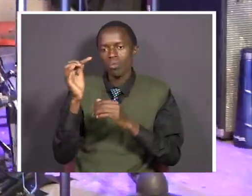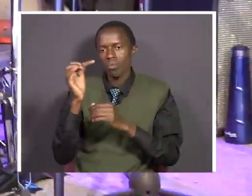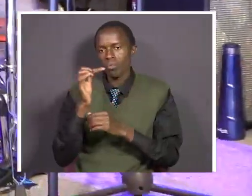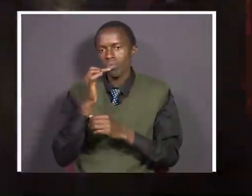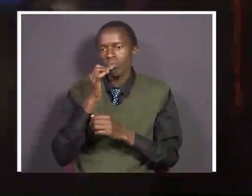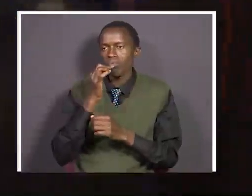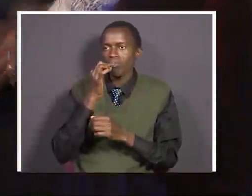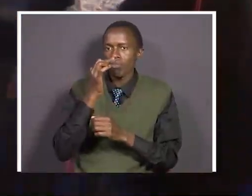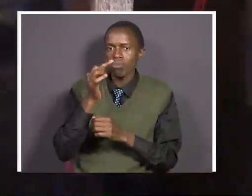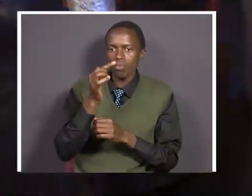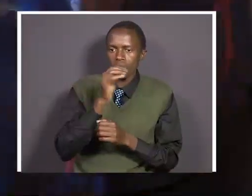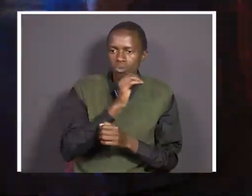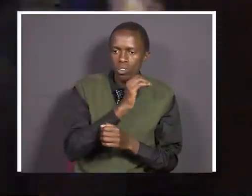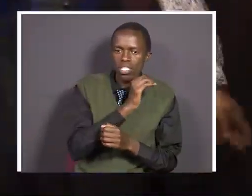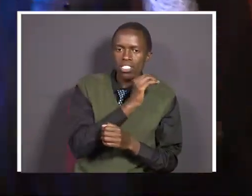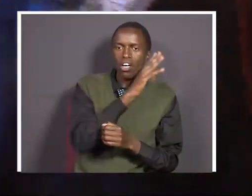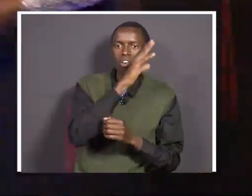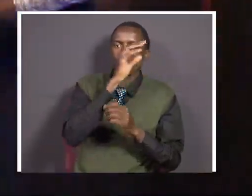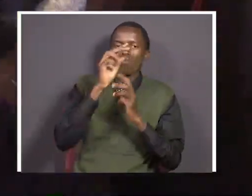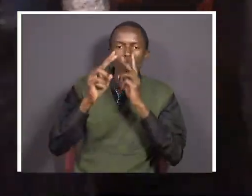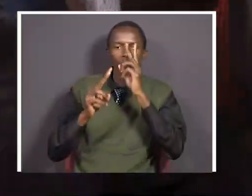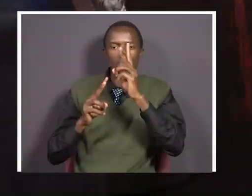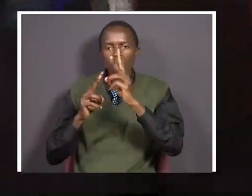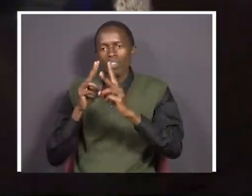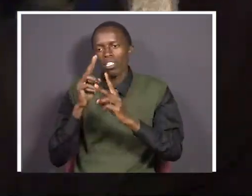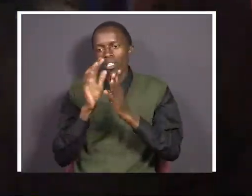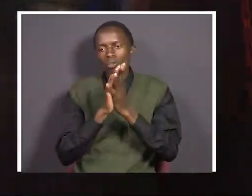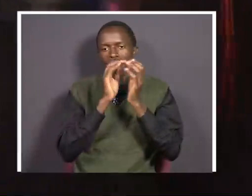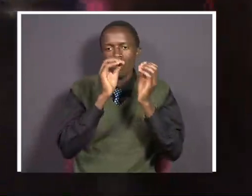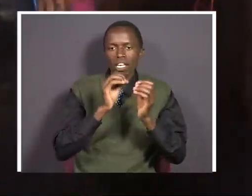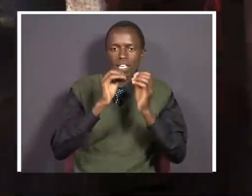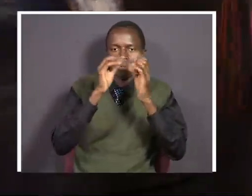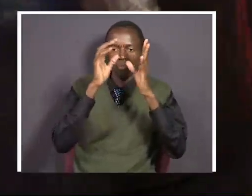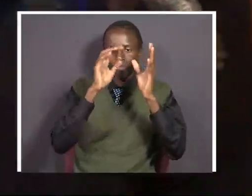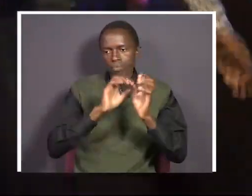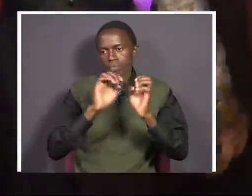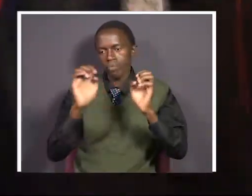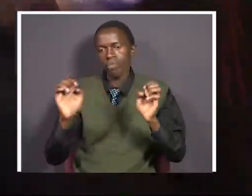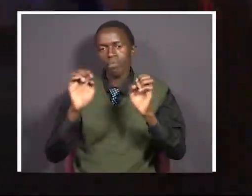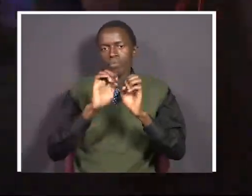Sound of victory. Hallelujah. Hallelujah.